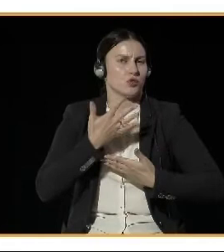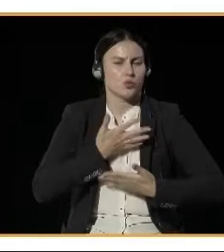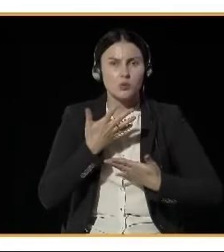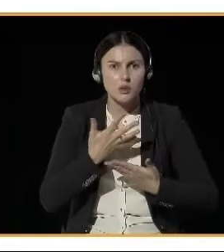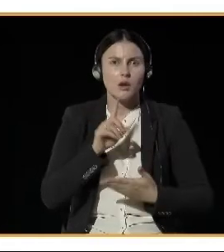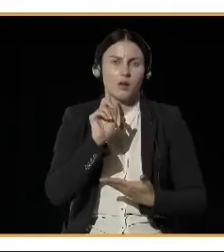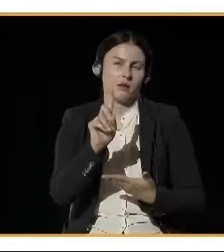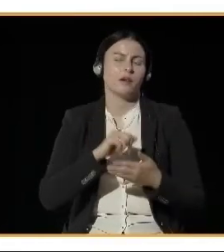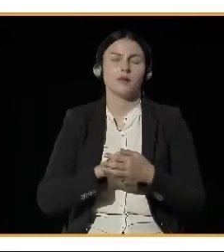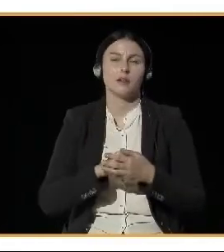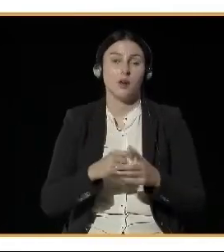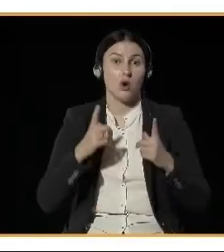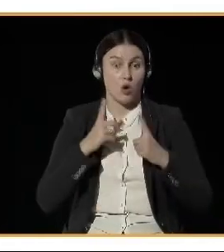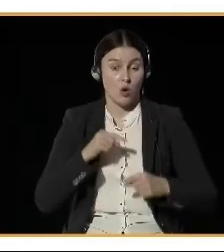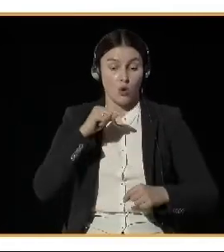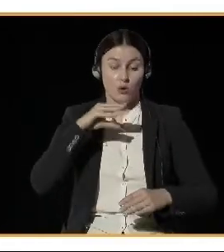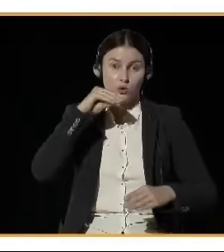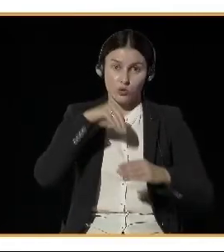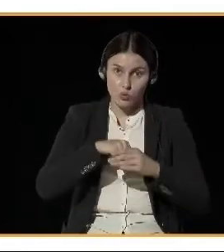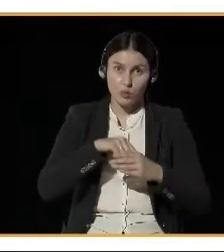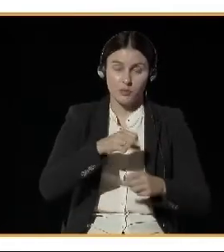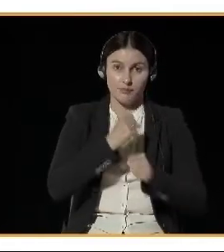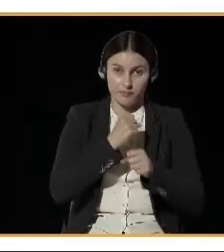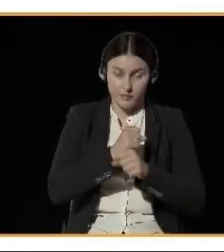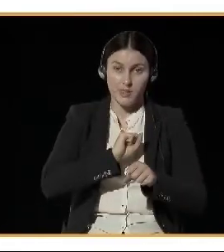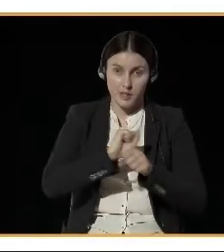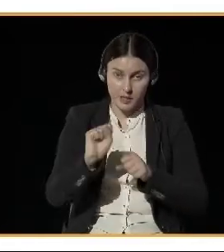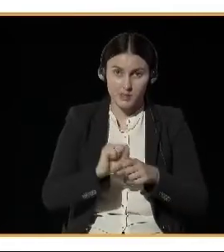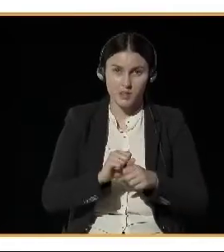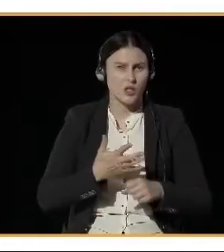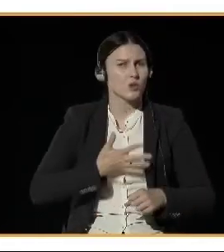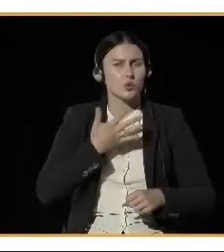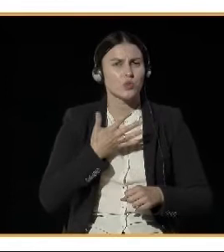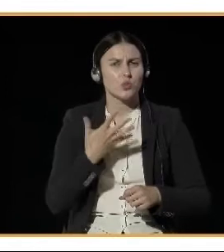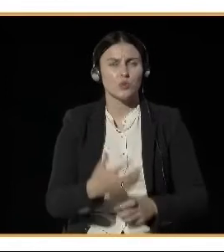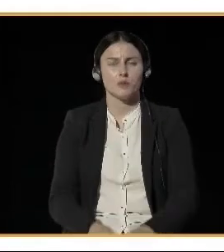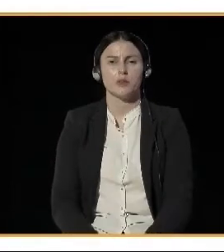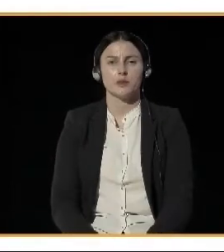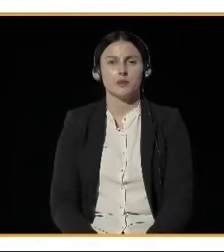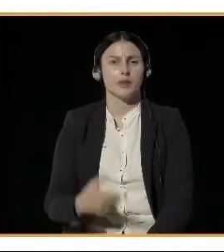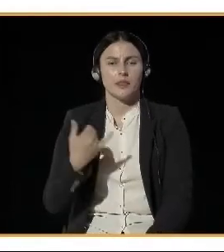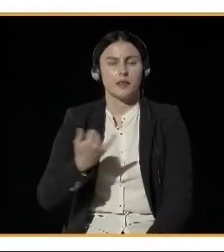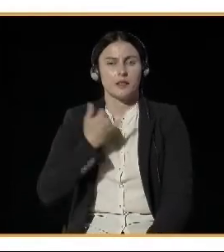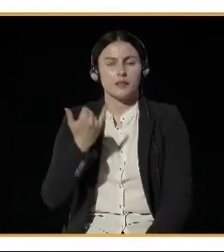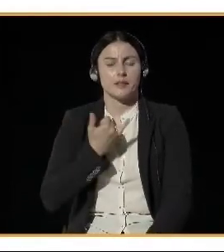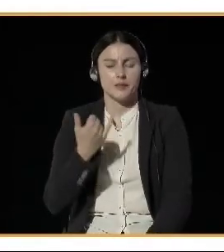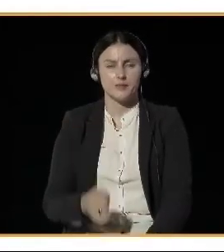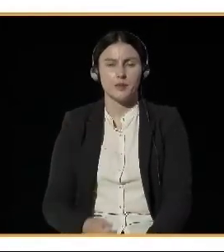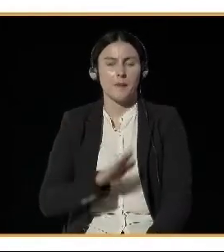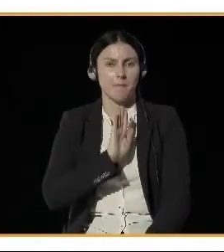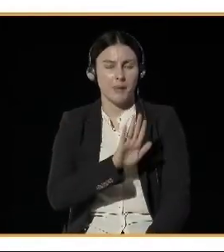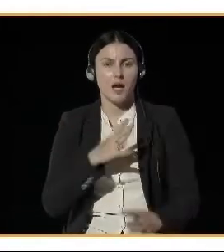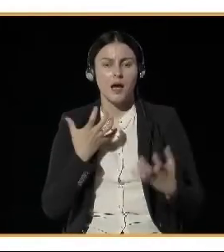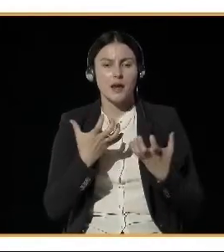other hand, may not always be willing to talk about their problems